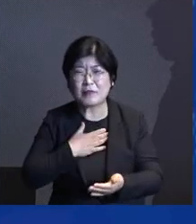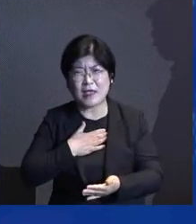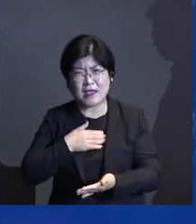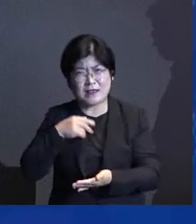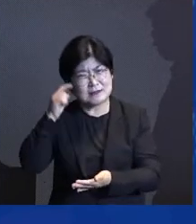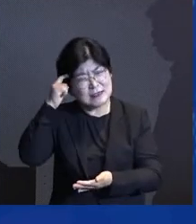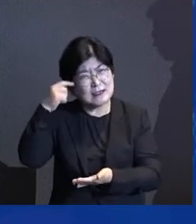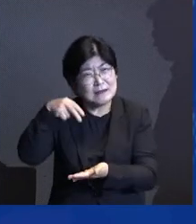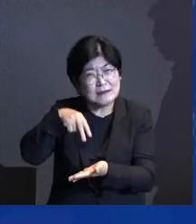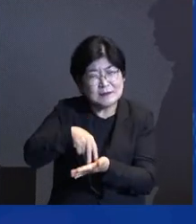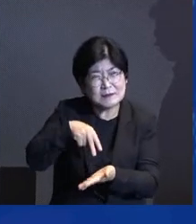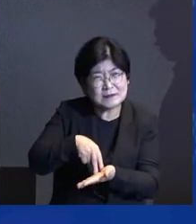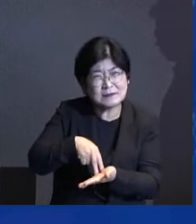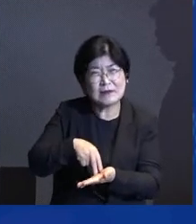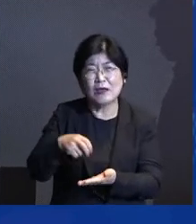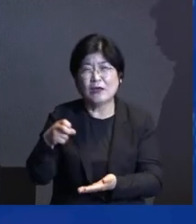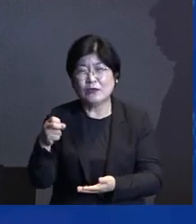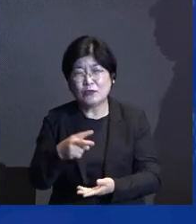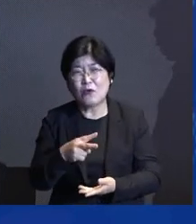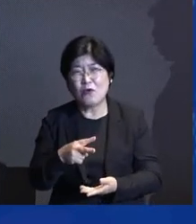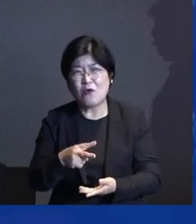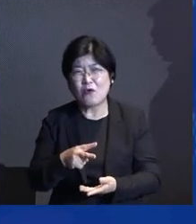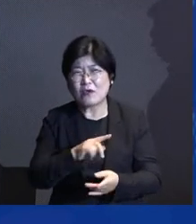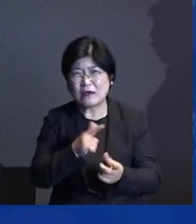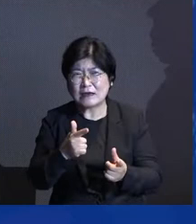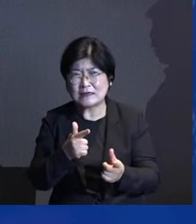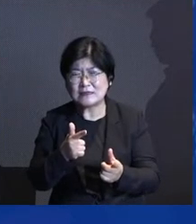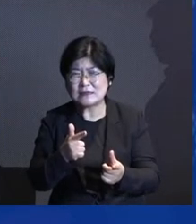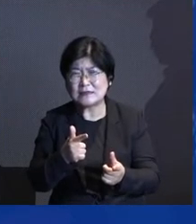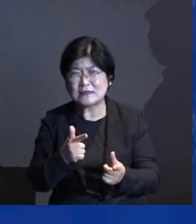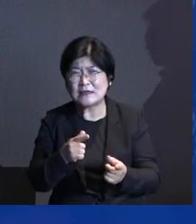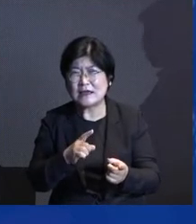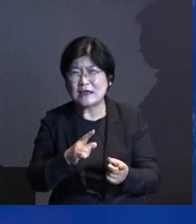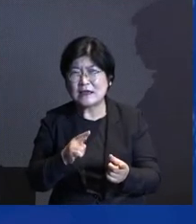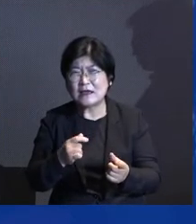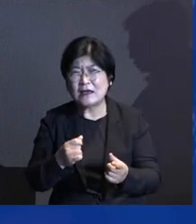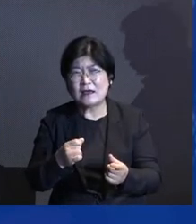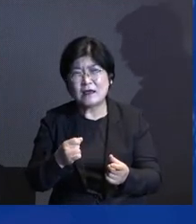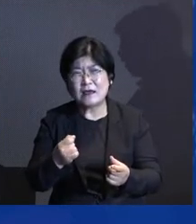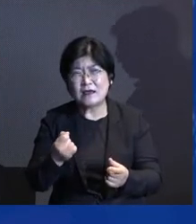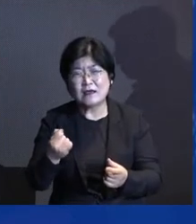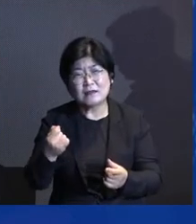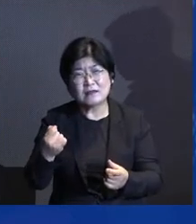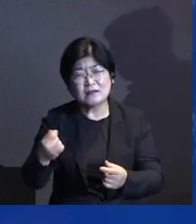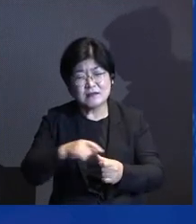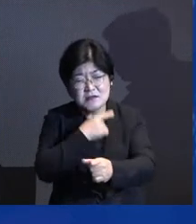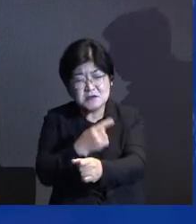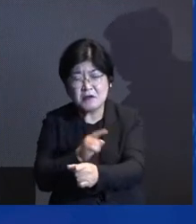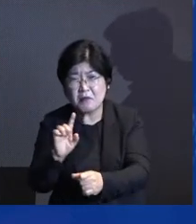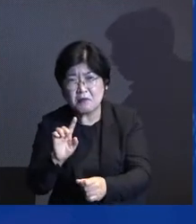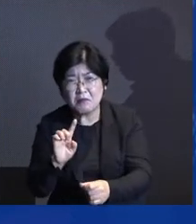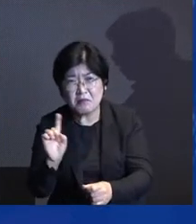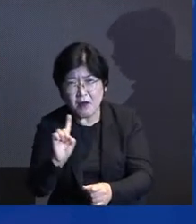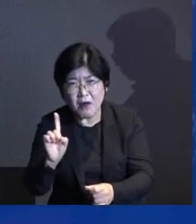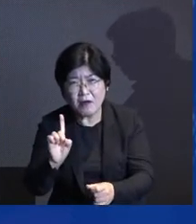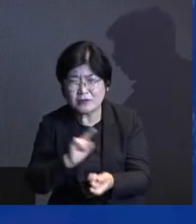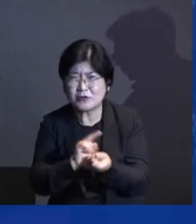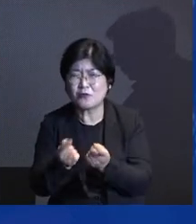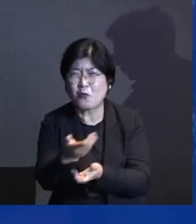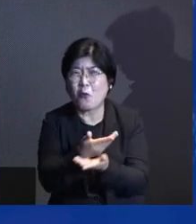within a group and a nice kind of safe and comfortable setting. And